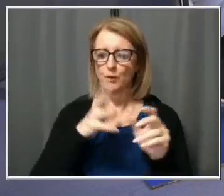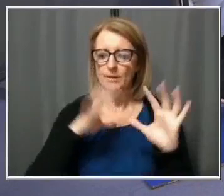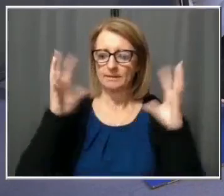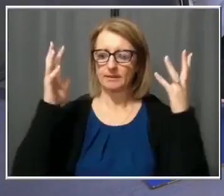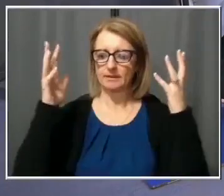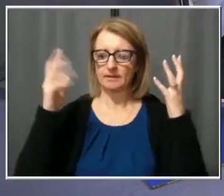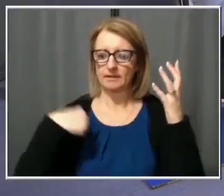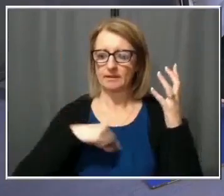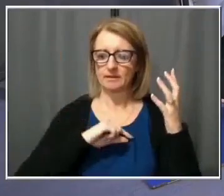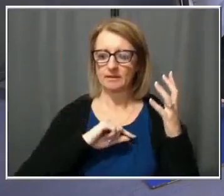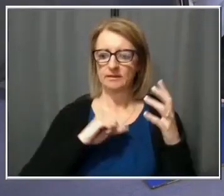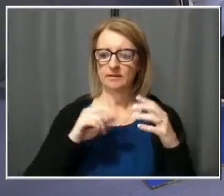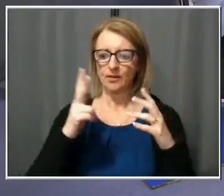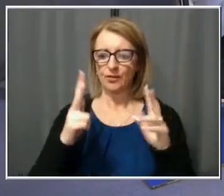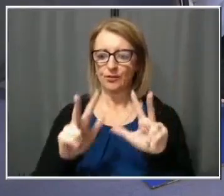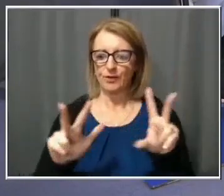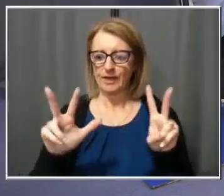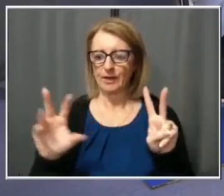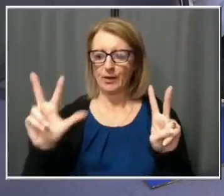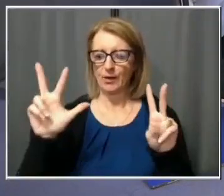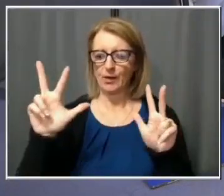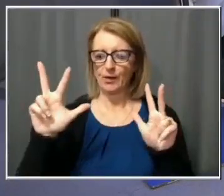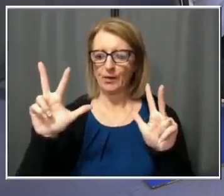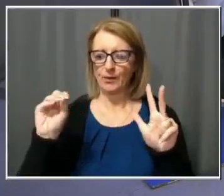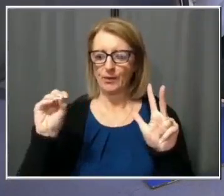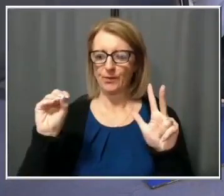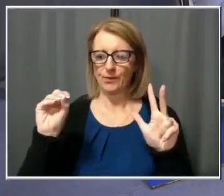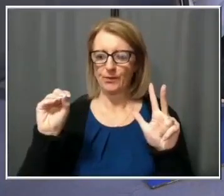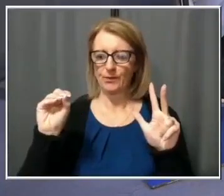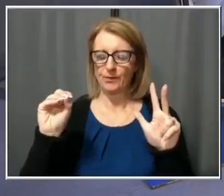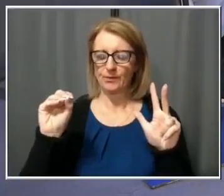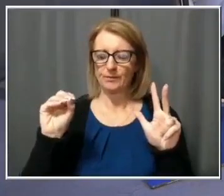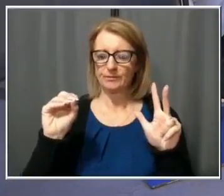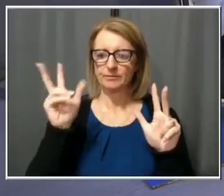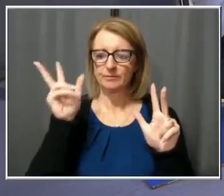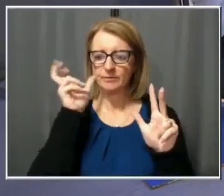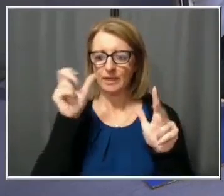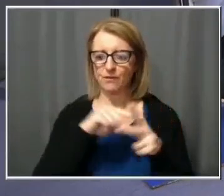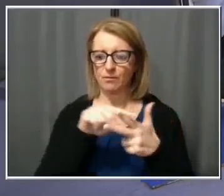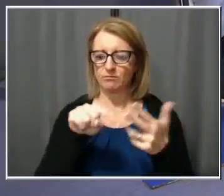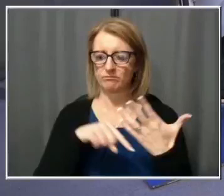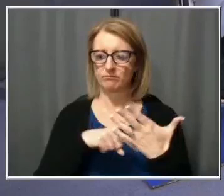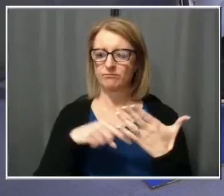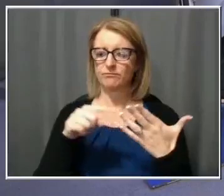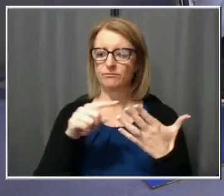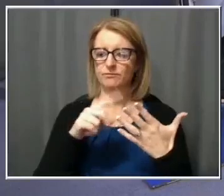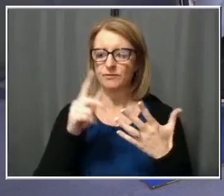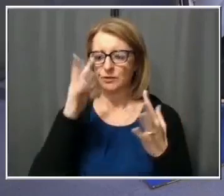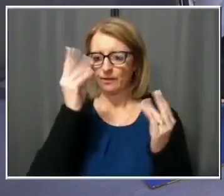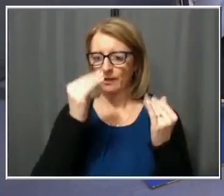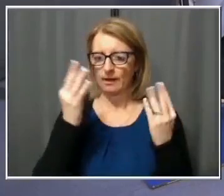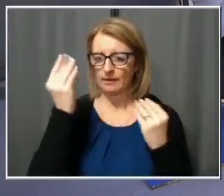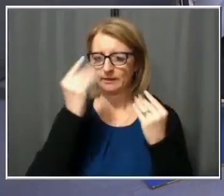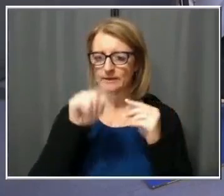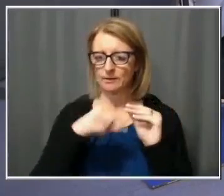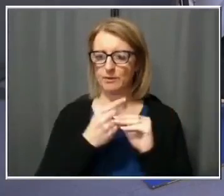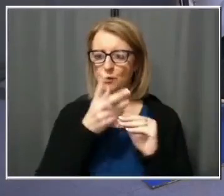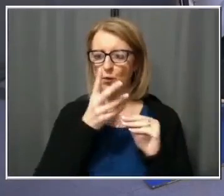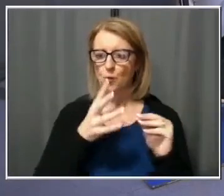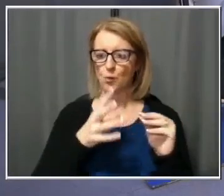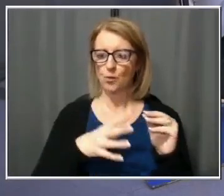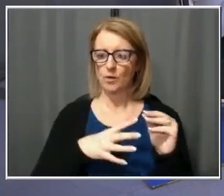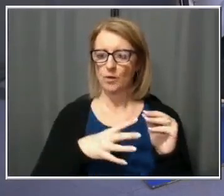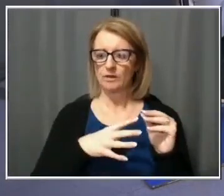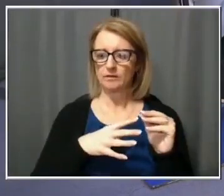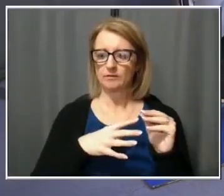Casey Current 3-0, so yes, very exciting time. I just want to hear from everyone about just your thoughts about just the women, the prominence